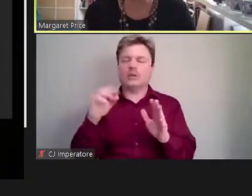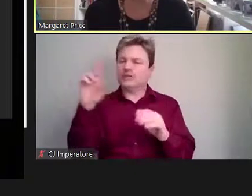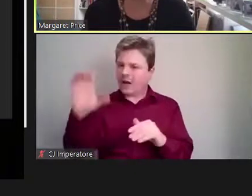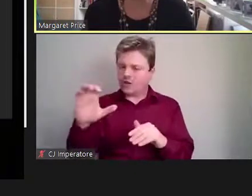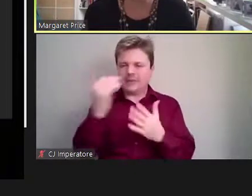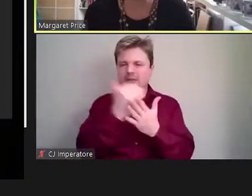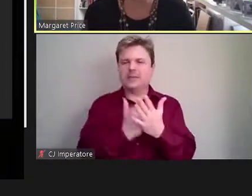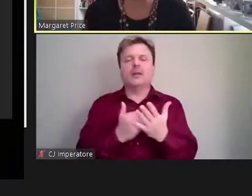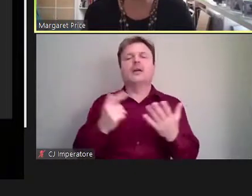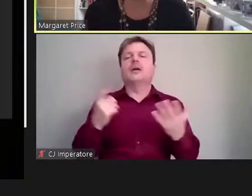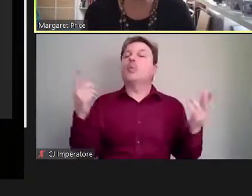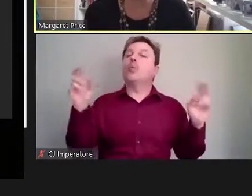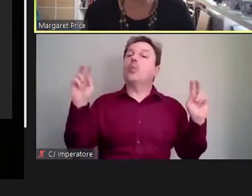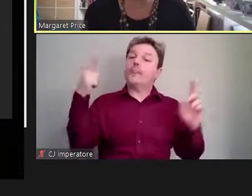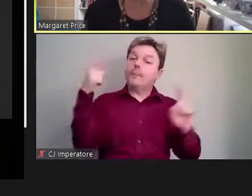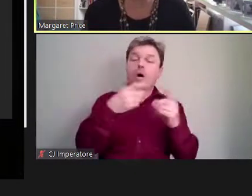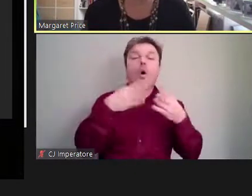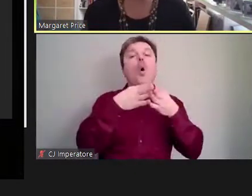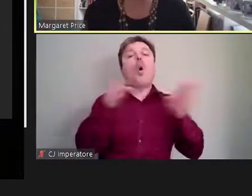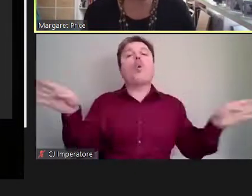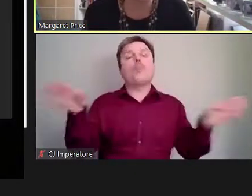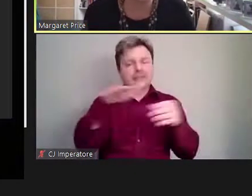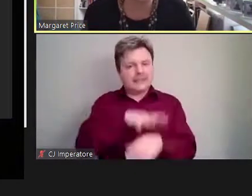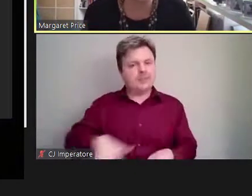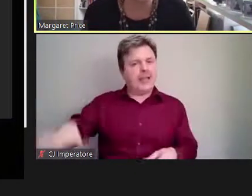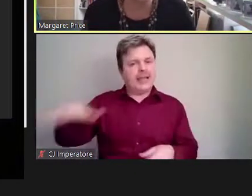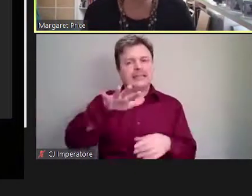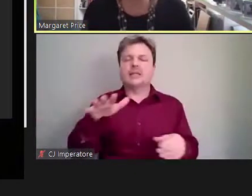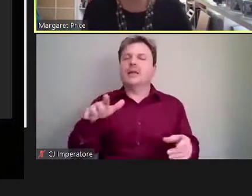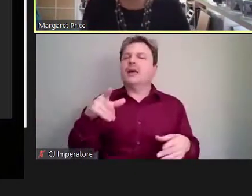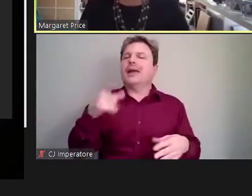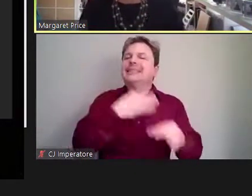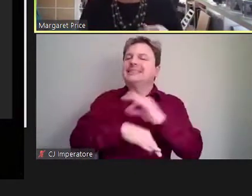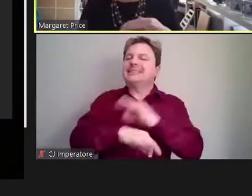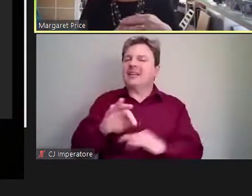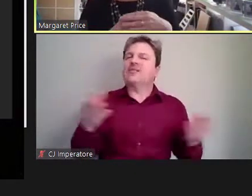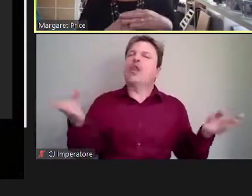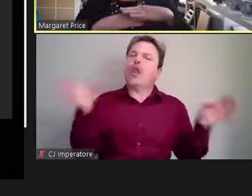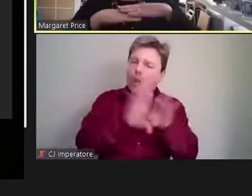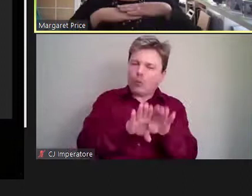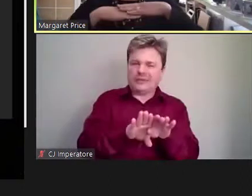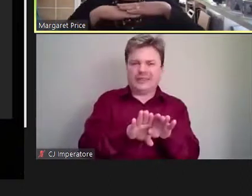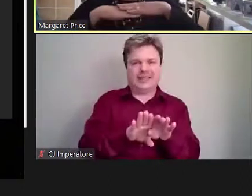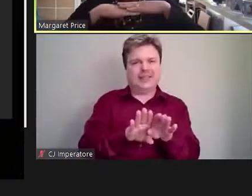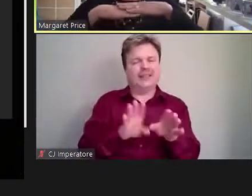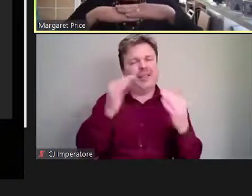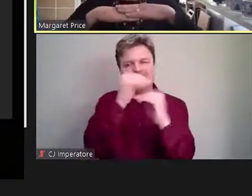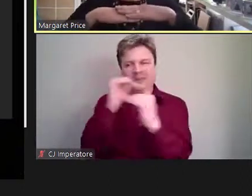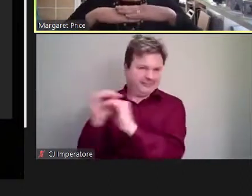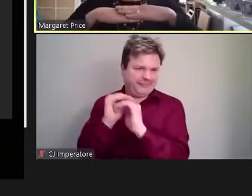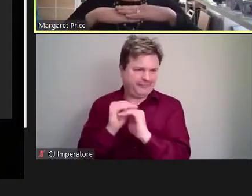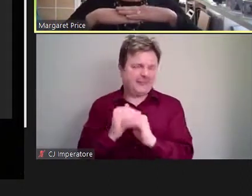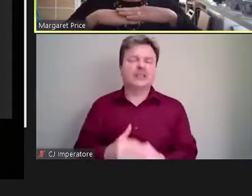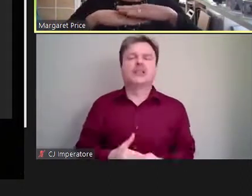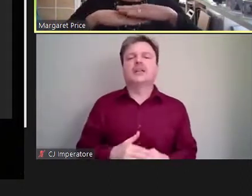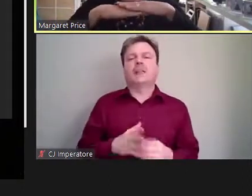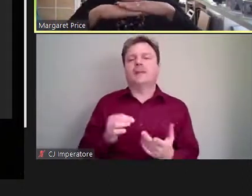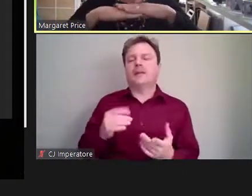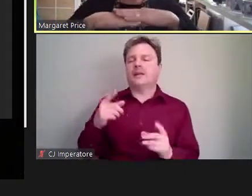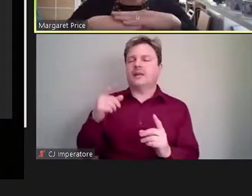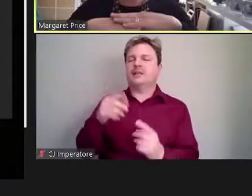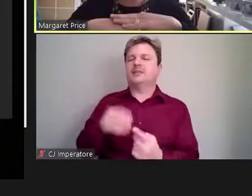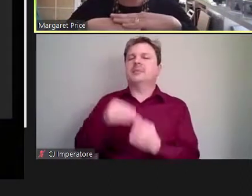than close off possibilities, and especially in ways that emphasize what we're designating here is